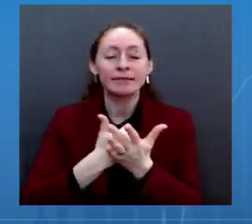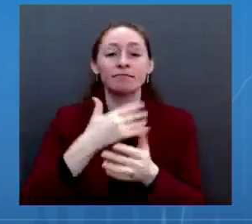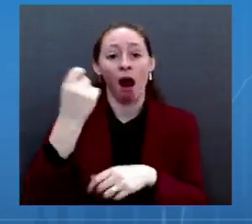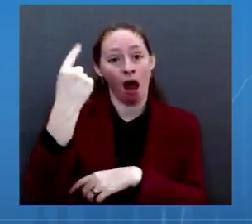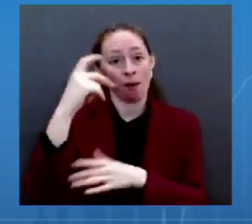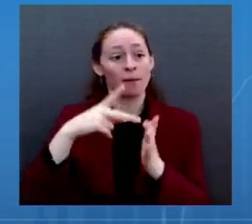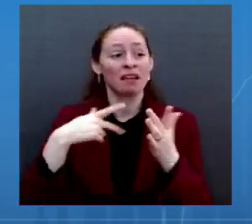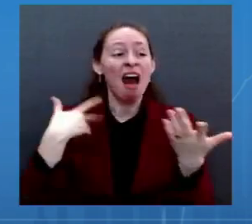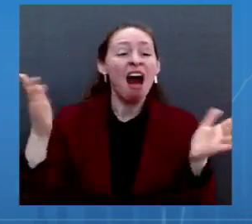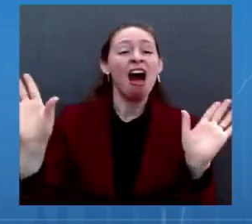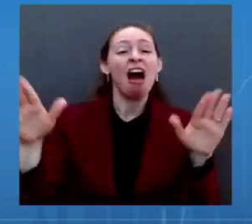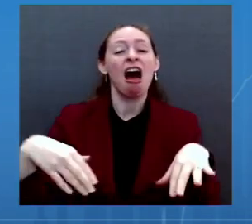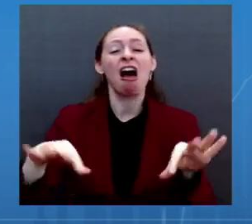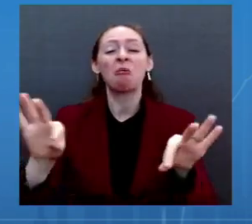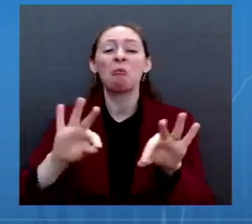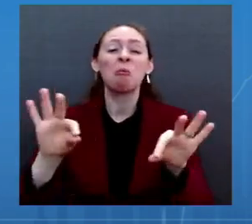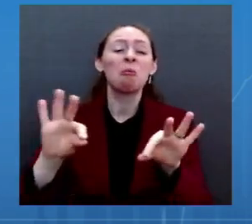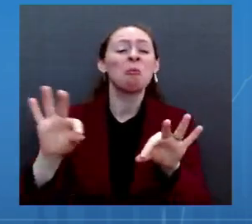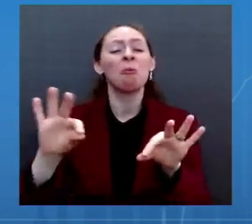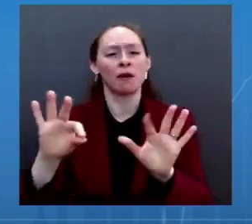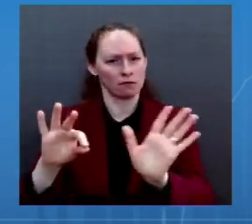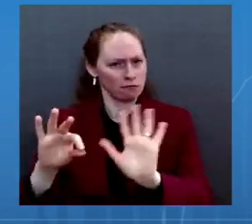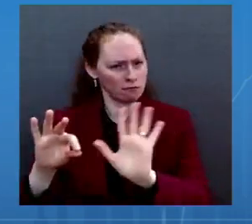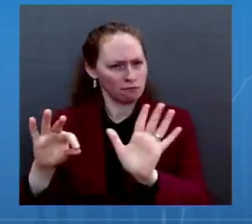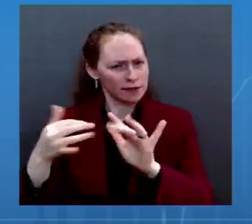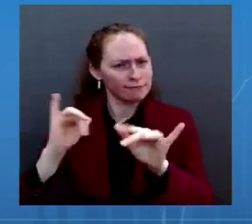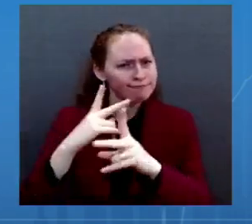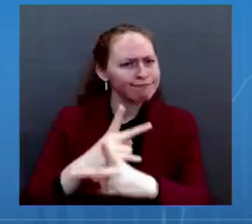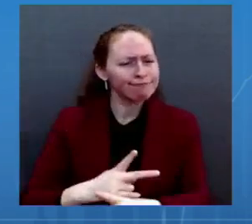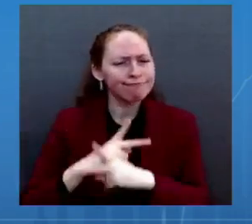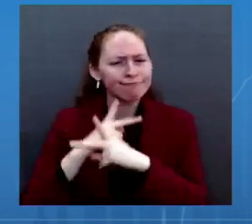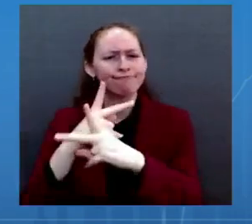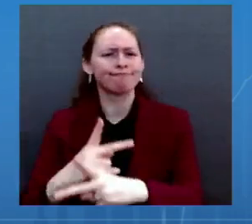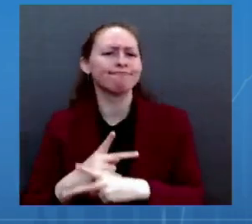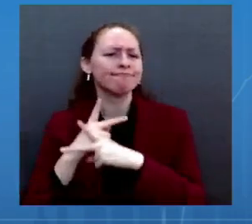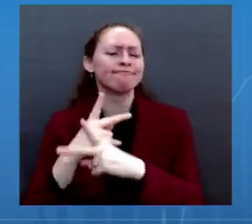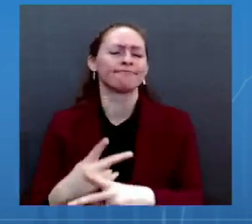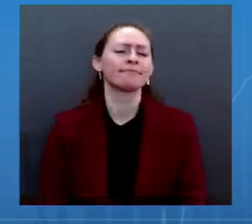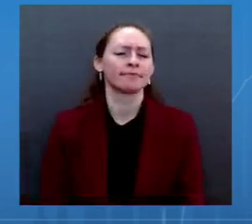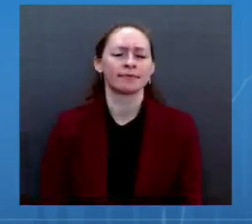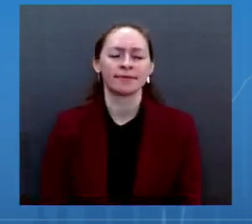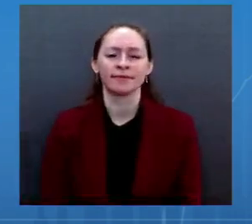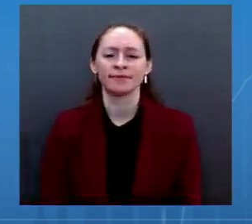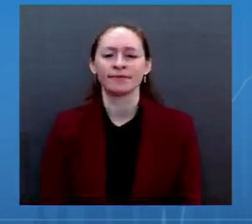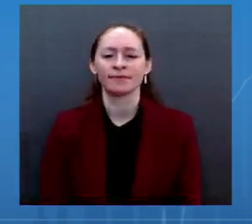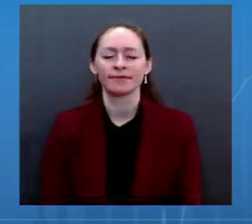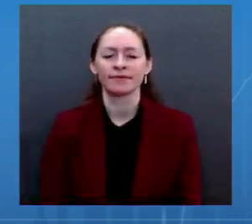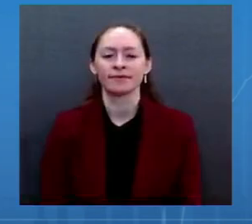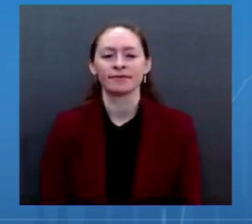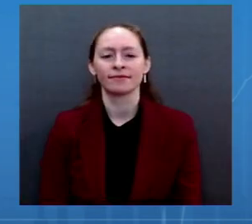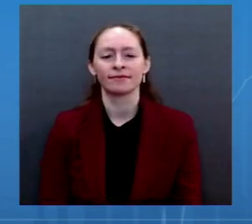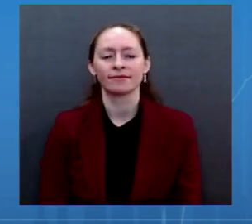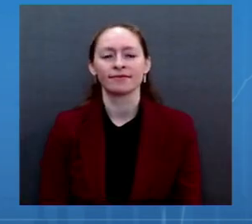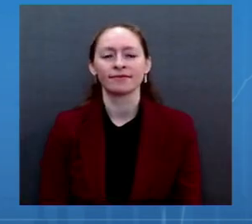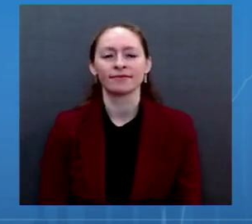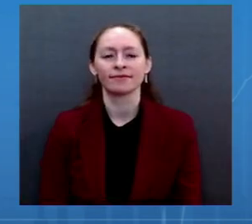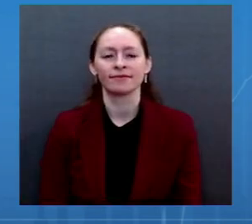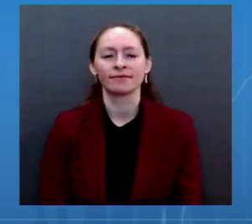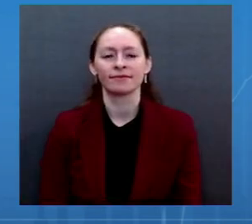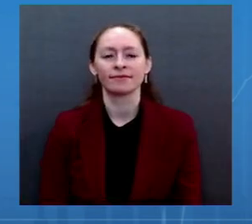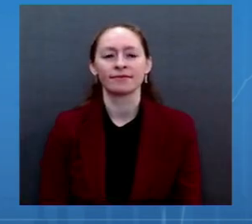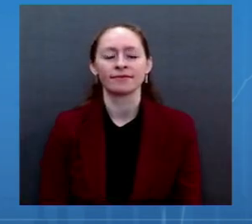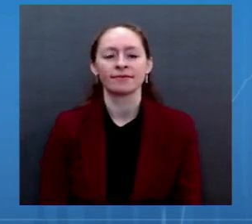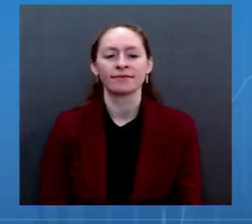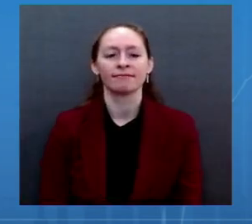Omicron might be overridden by the sheer volume of the number of cases that may be of reduced